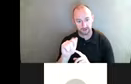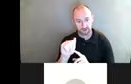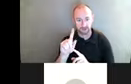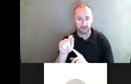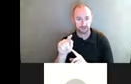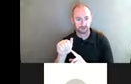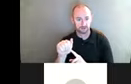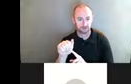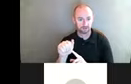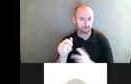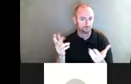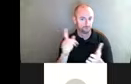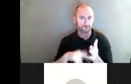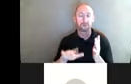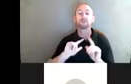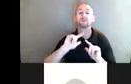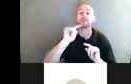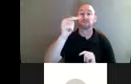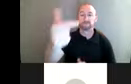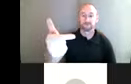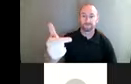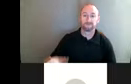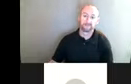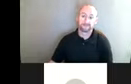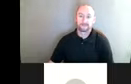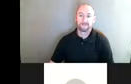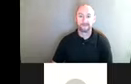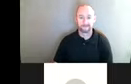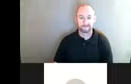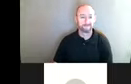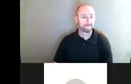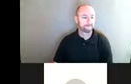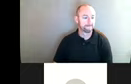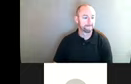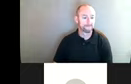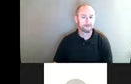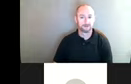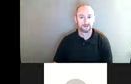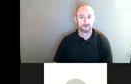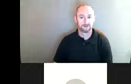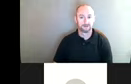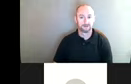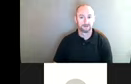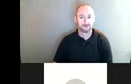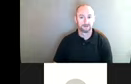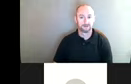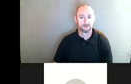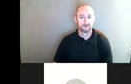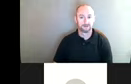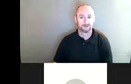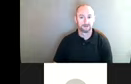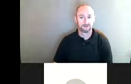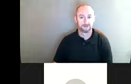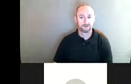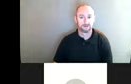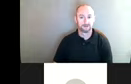what's that metadata? You couldn't tell what zone you were in. And this may seem like an esoteric problem, but